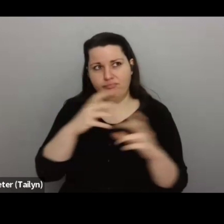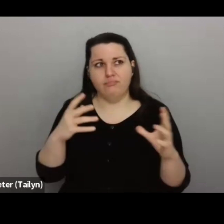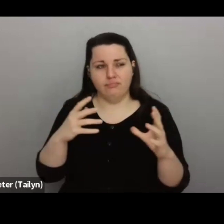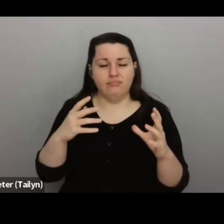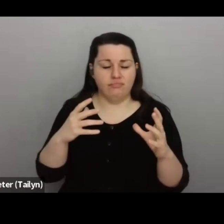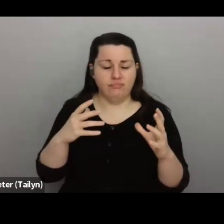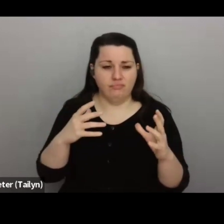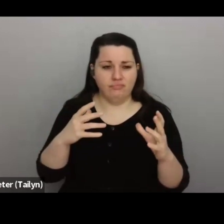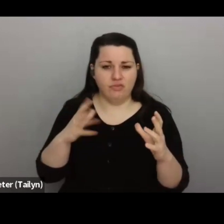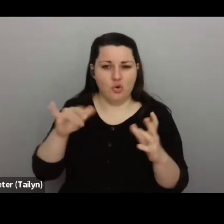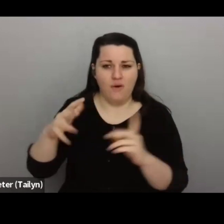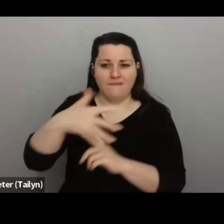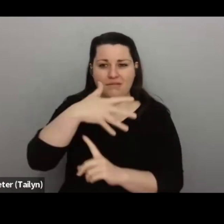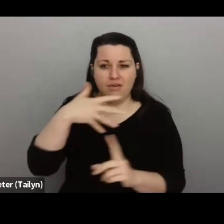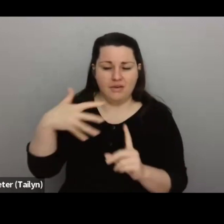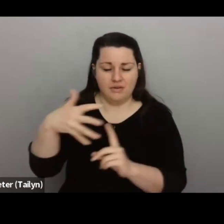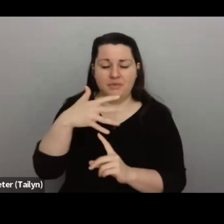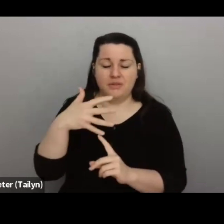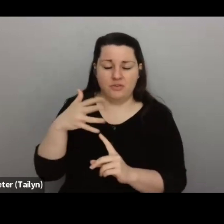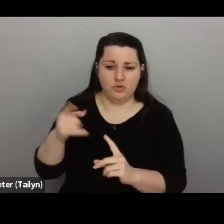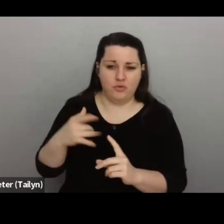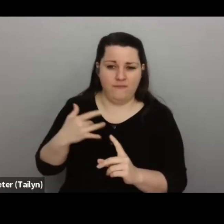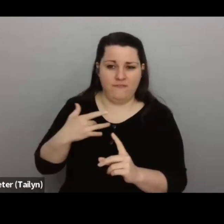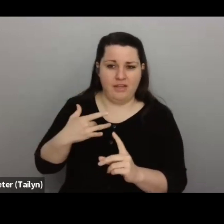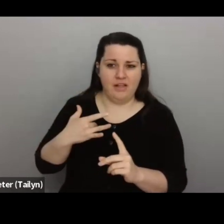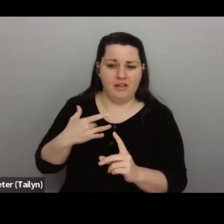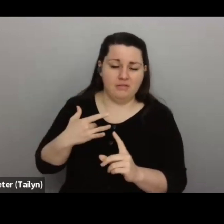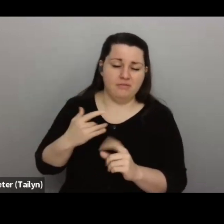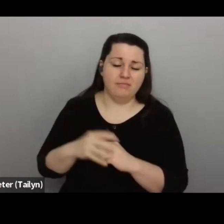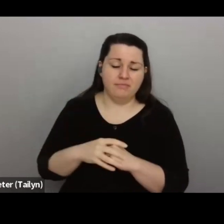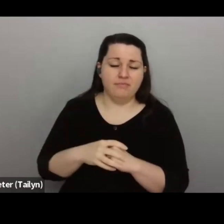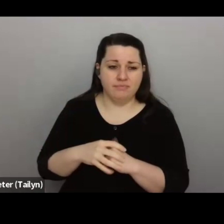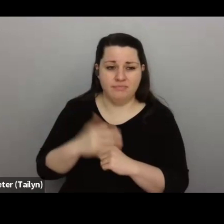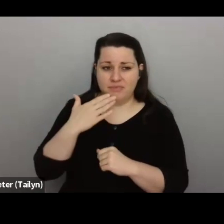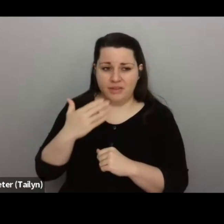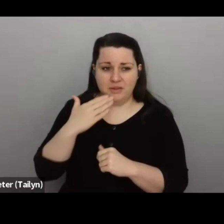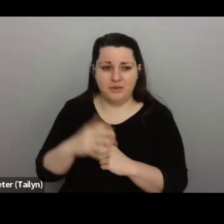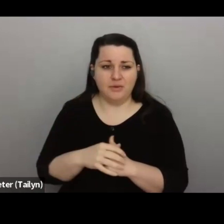what environment you feel this world is. Thank you.